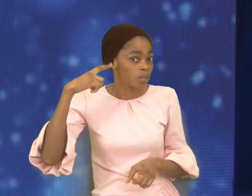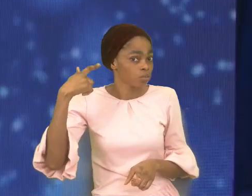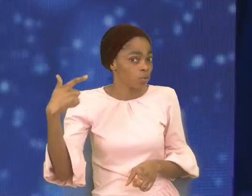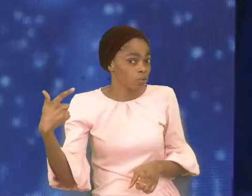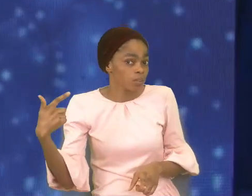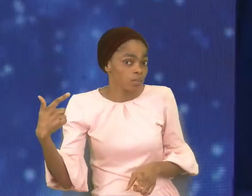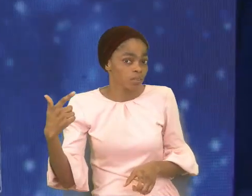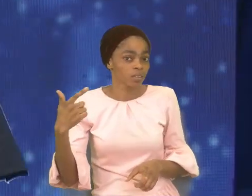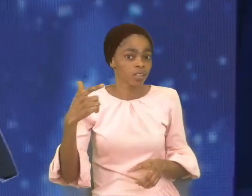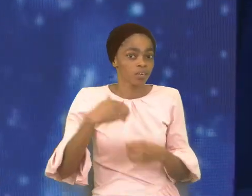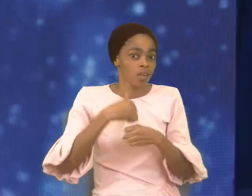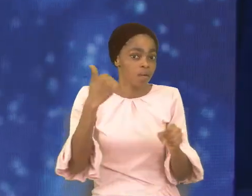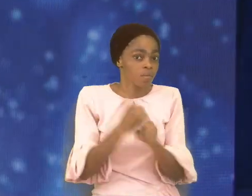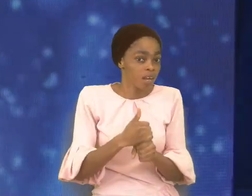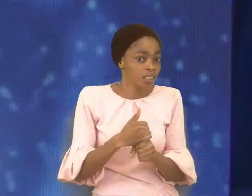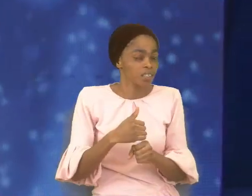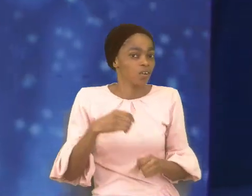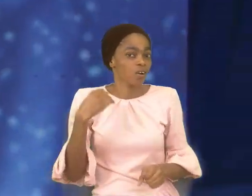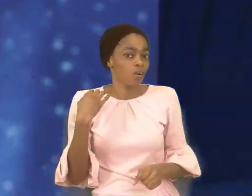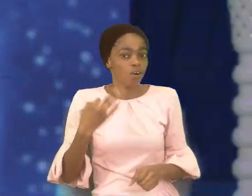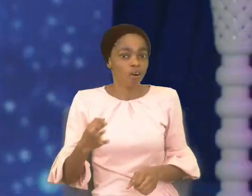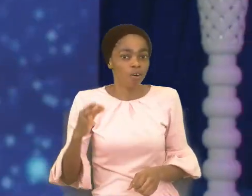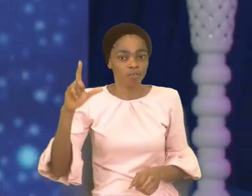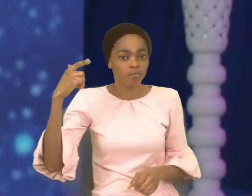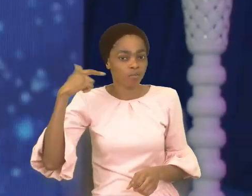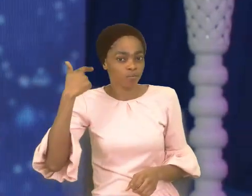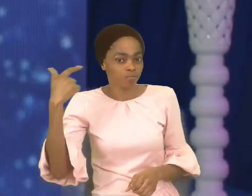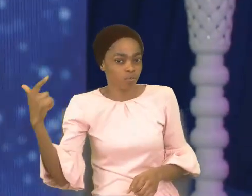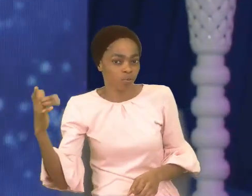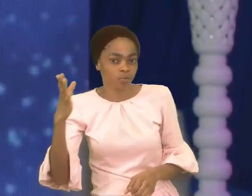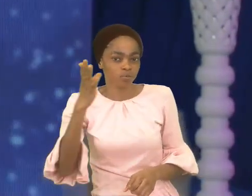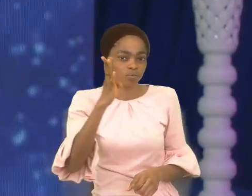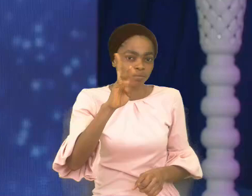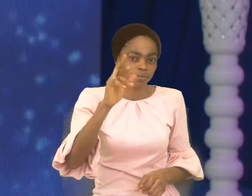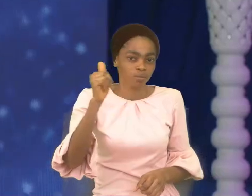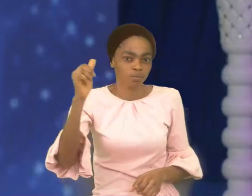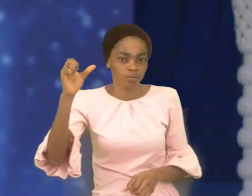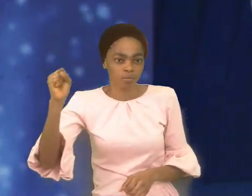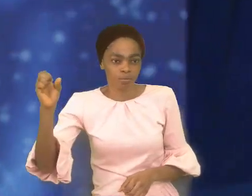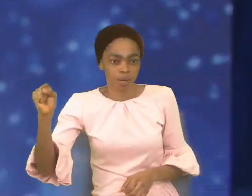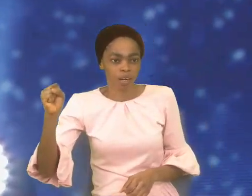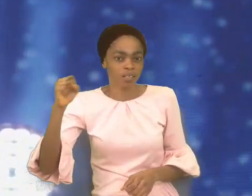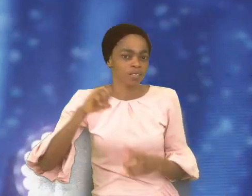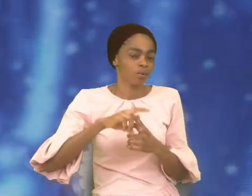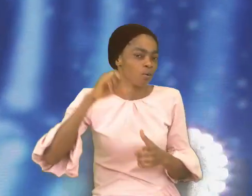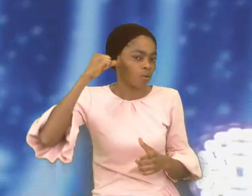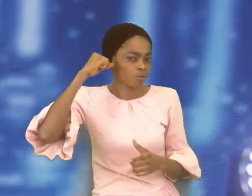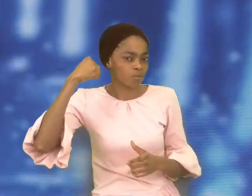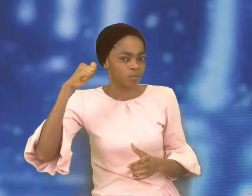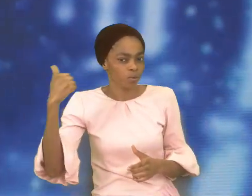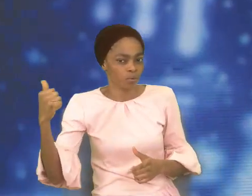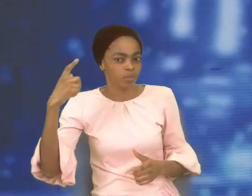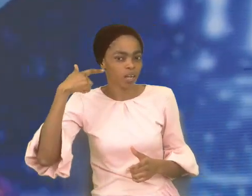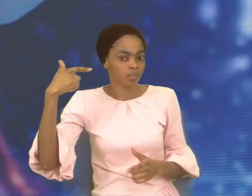good metal, the fire will only purify you. And so Shadrach, Meshach, and